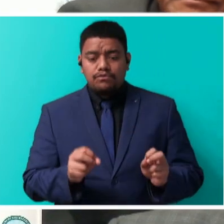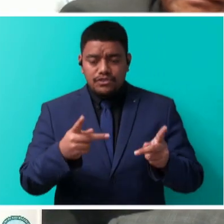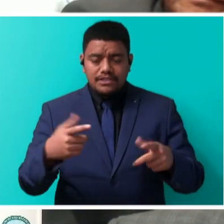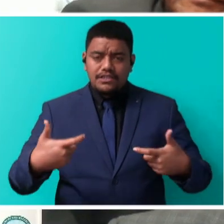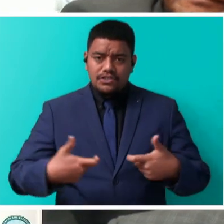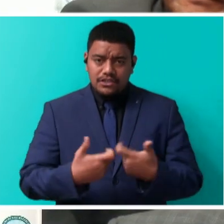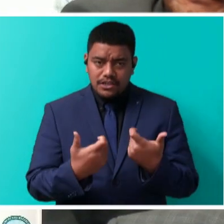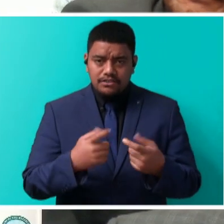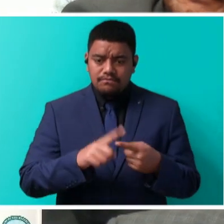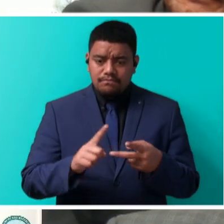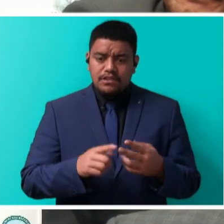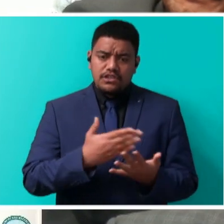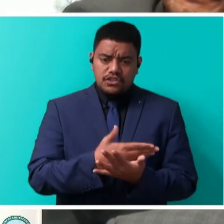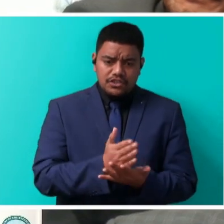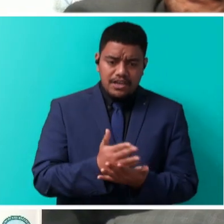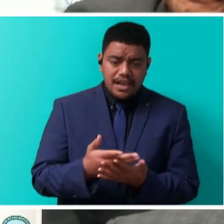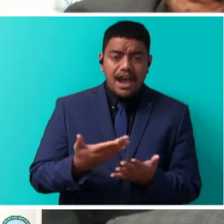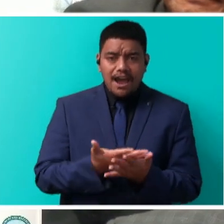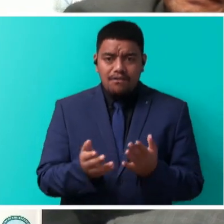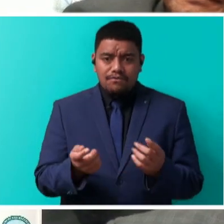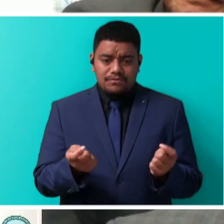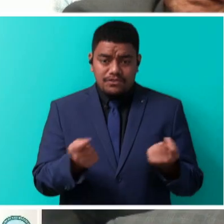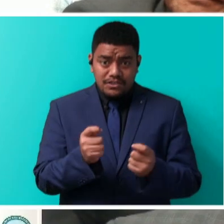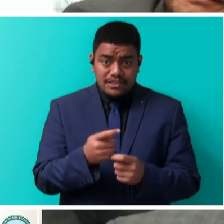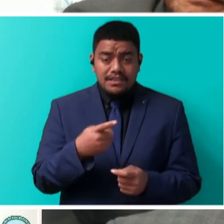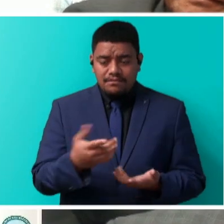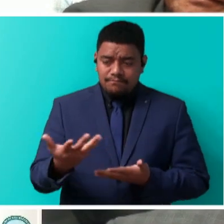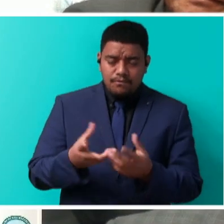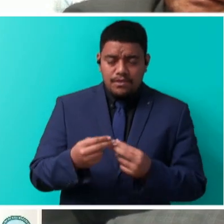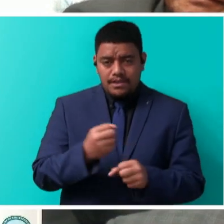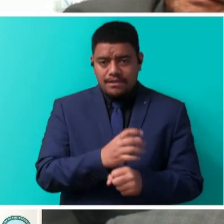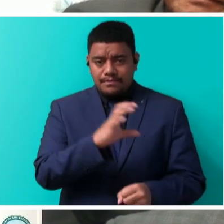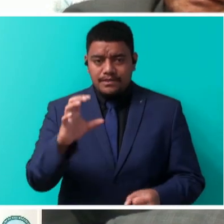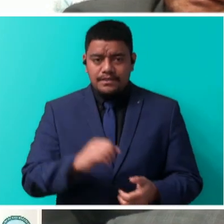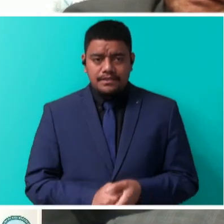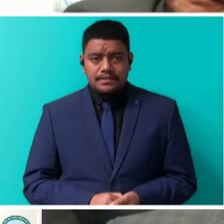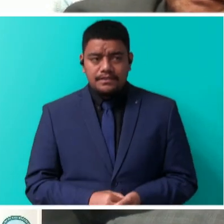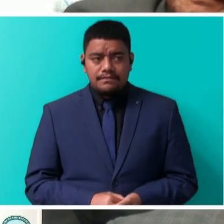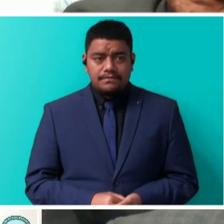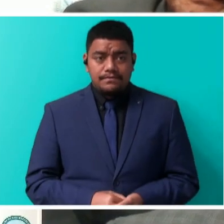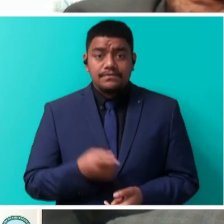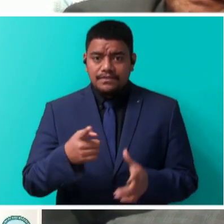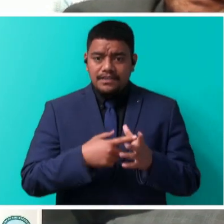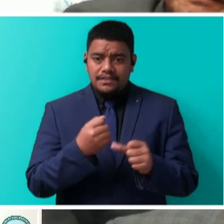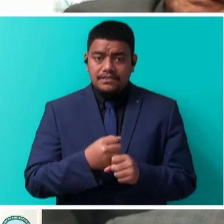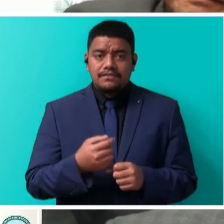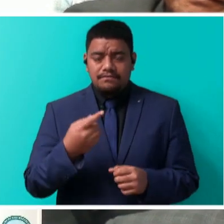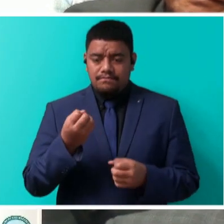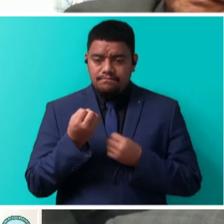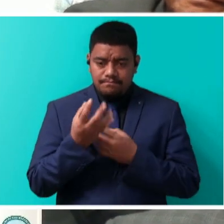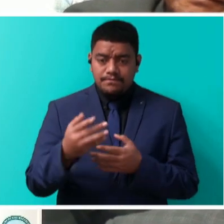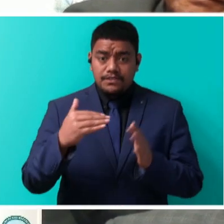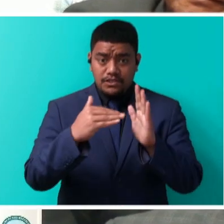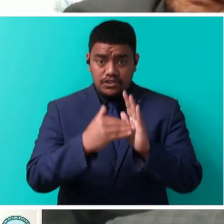challenges, share on drafting techniques, and collaboration with stakeholders. As stated by the Solicitor General in the address as the chair of